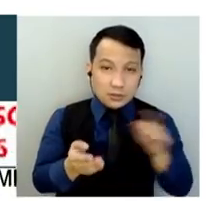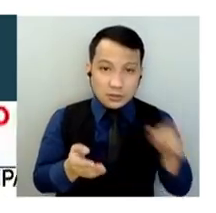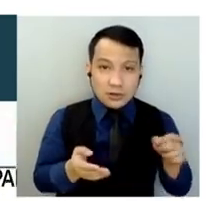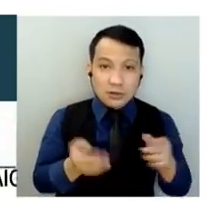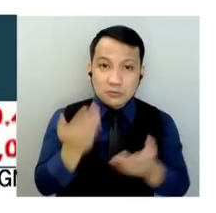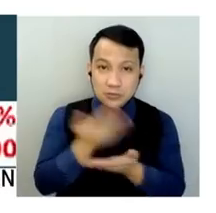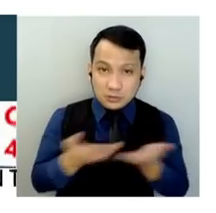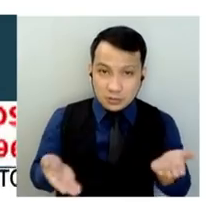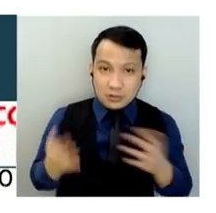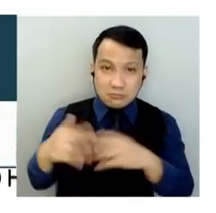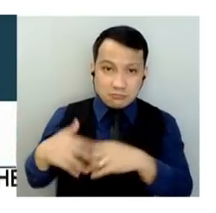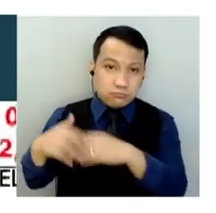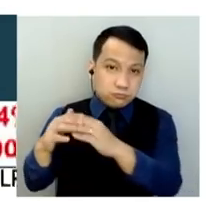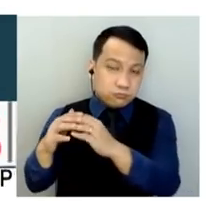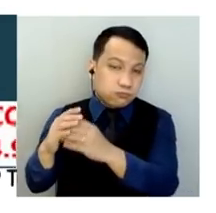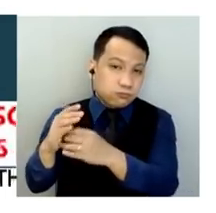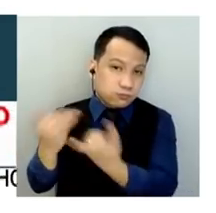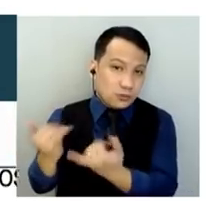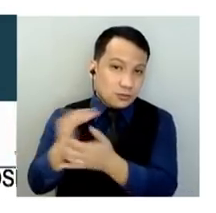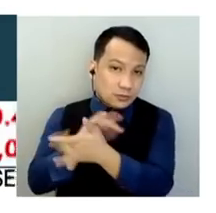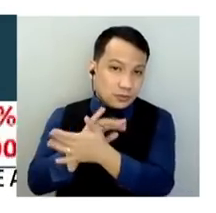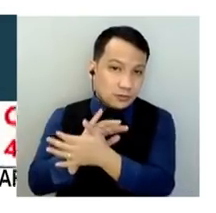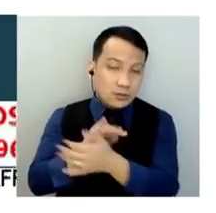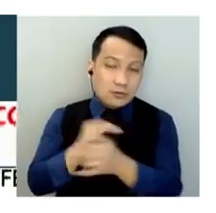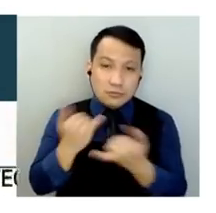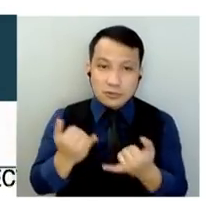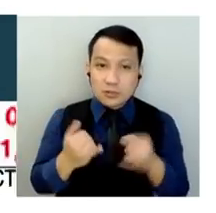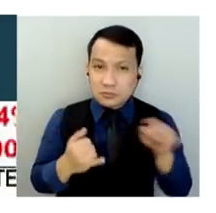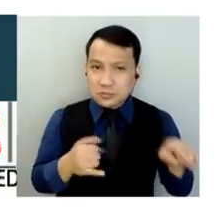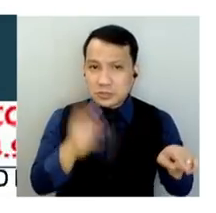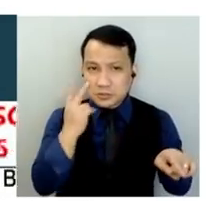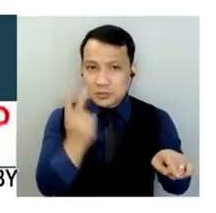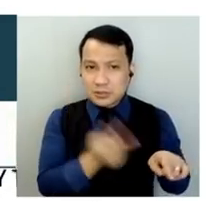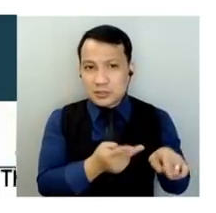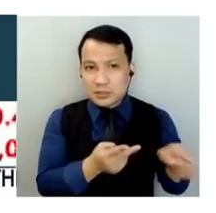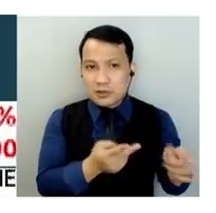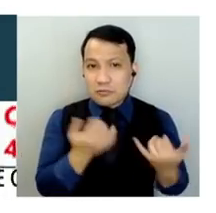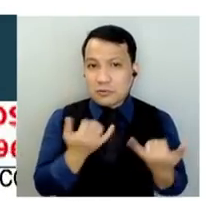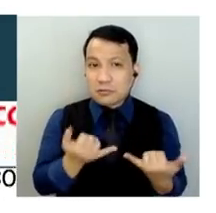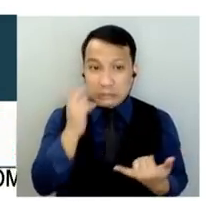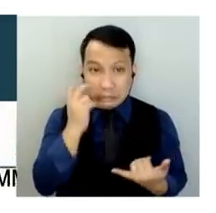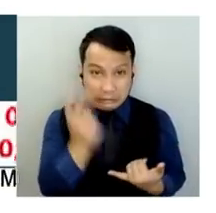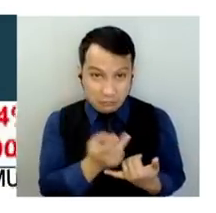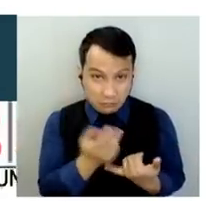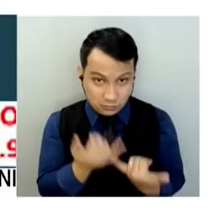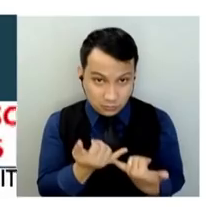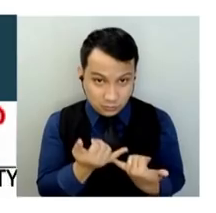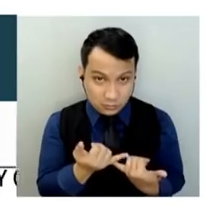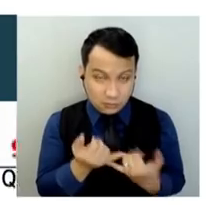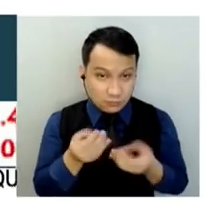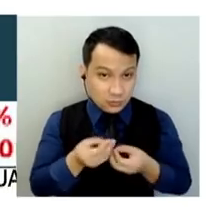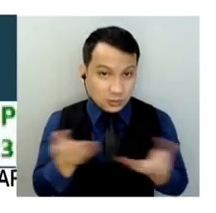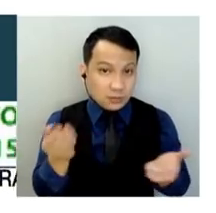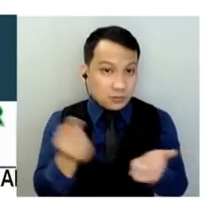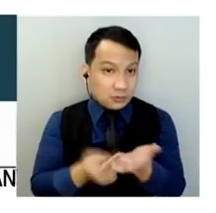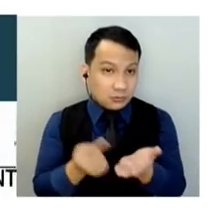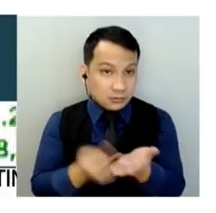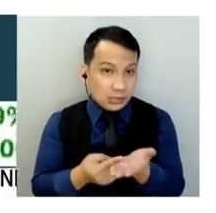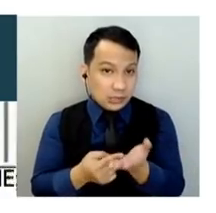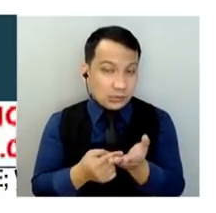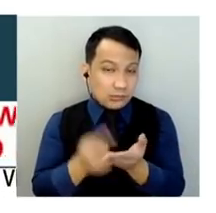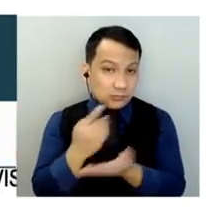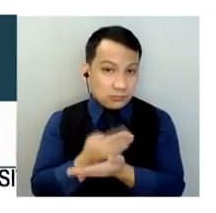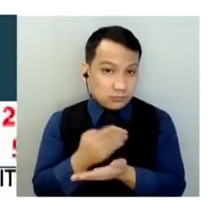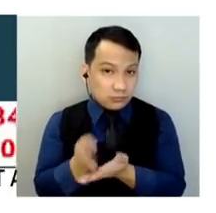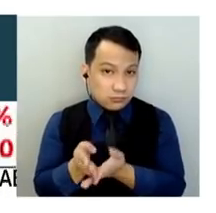for recovery post this pandemic. But with what you're seeing right now, and as you deliberate on the budget, is it looking